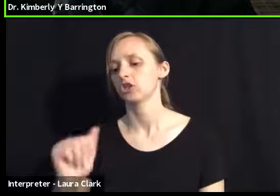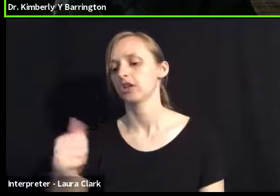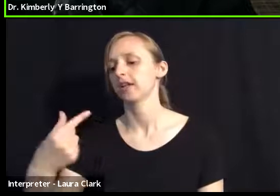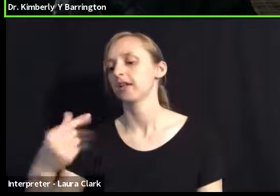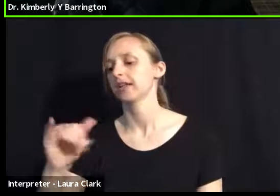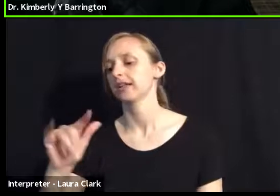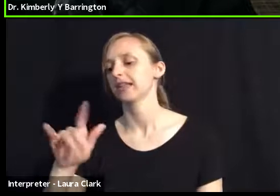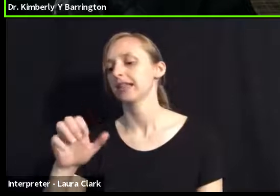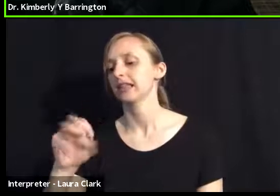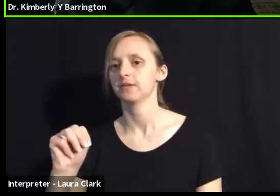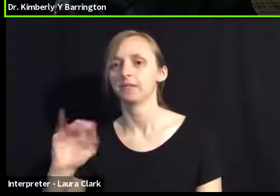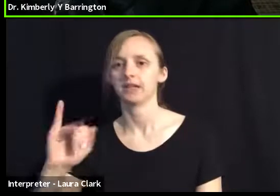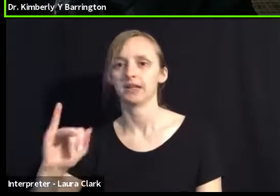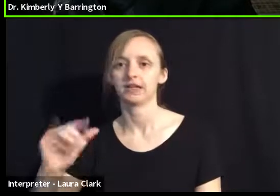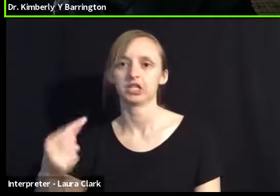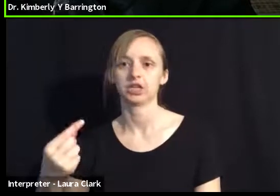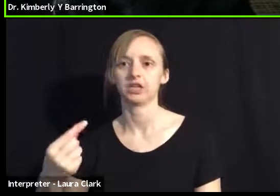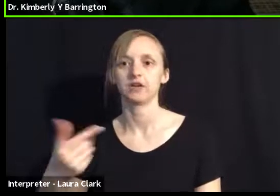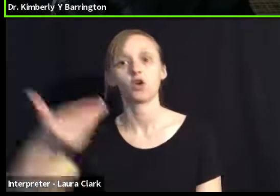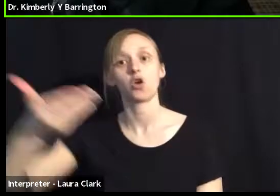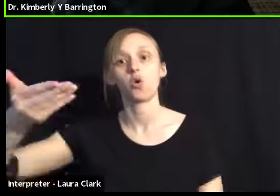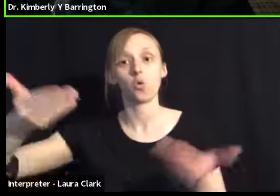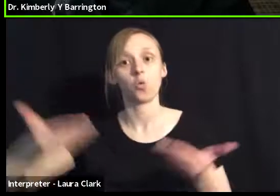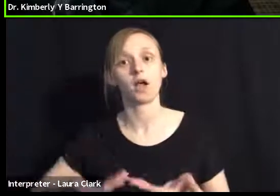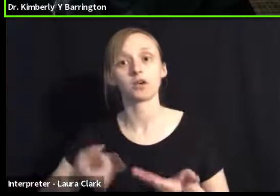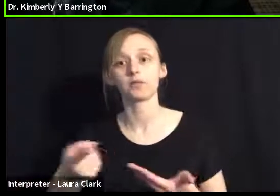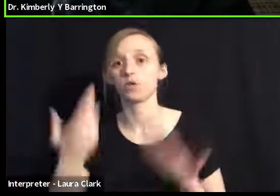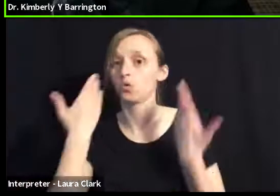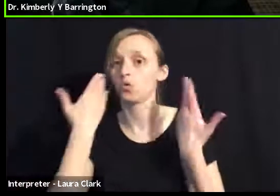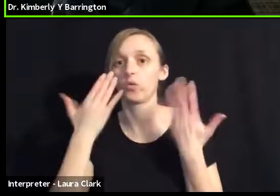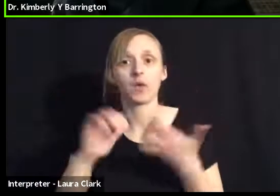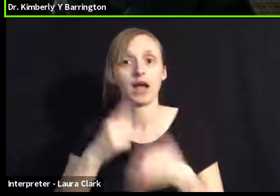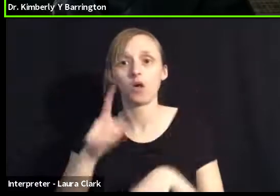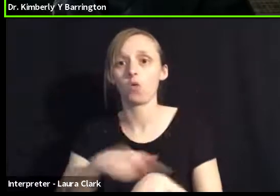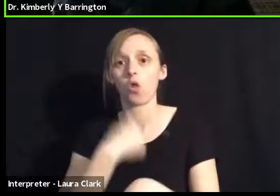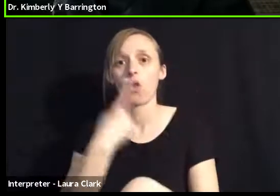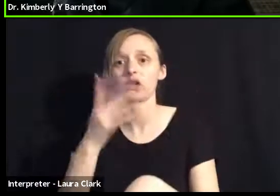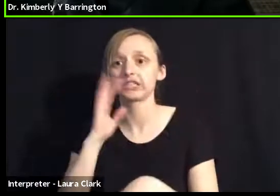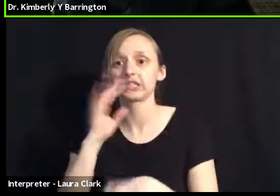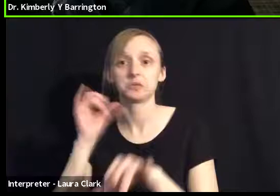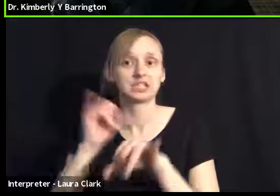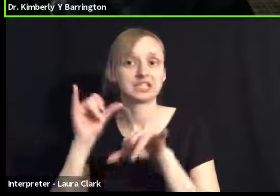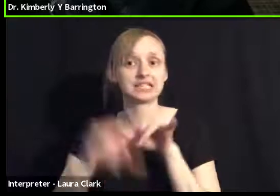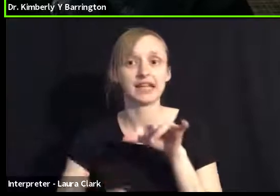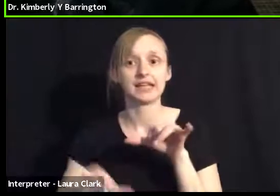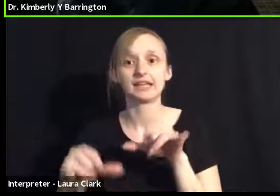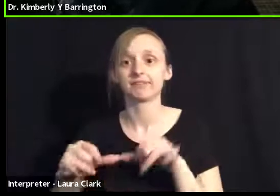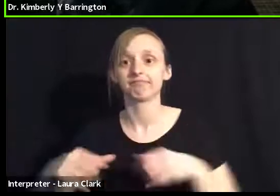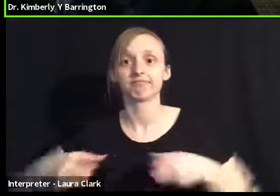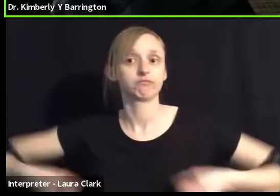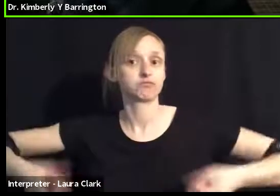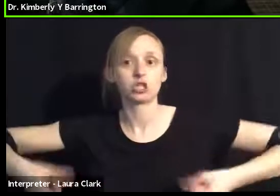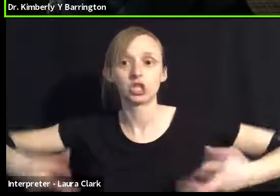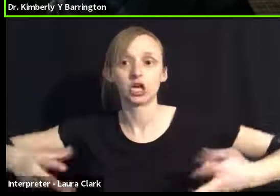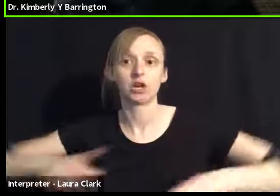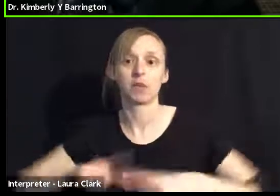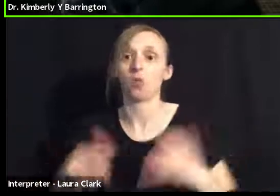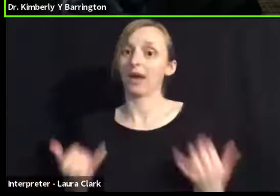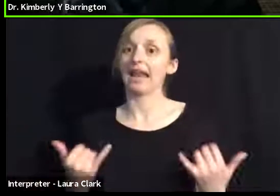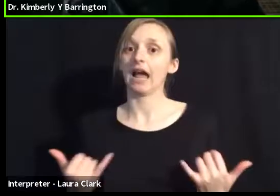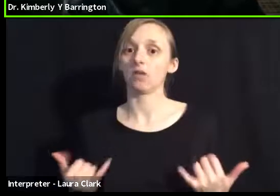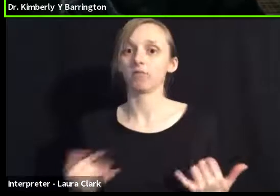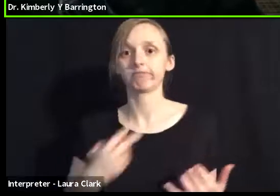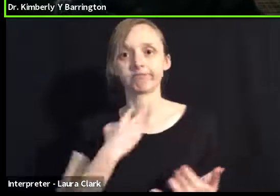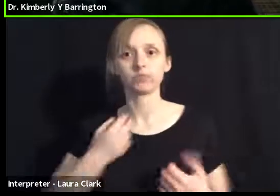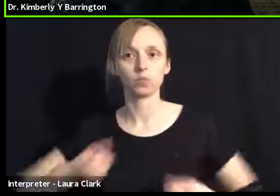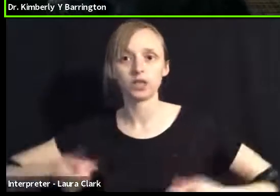and we welcome her. We don't know how long her assignment will be in the wheelchair, but while she is there, we